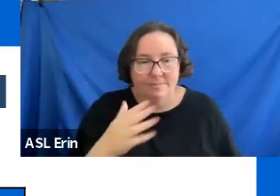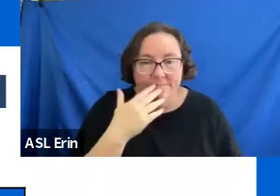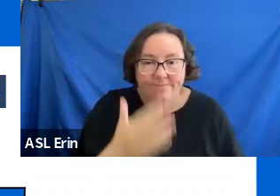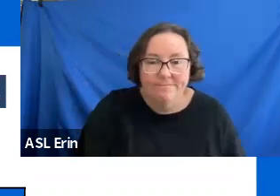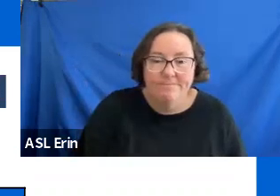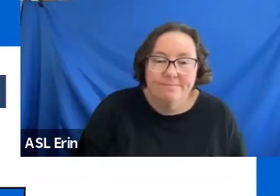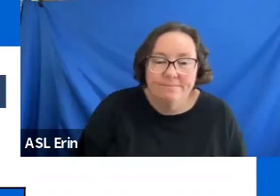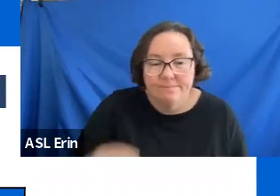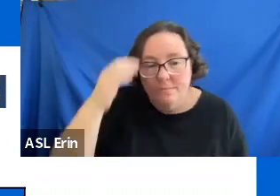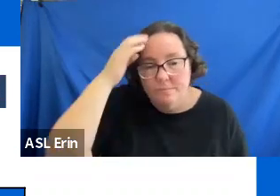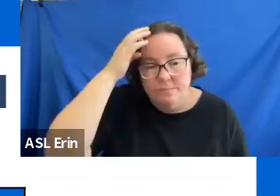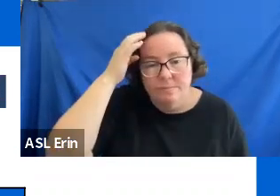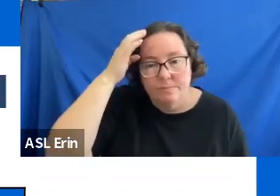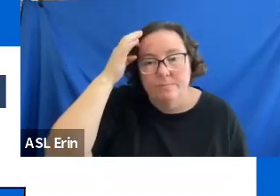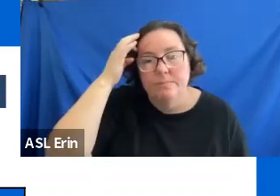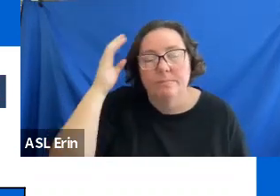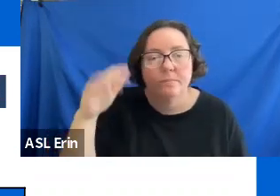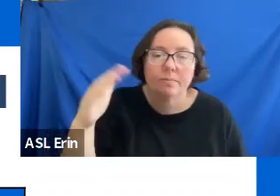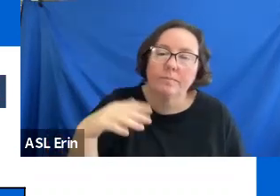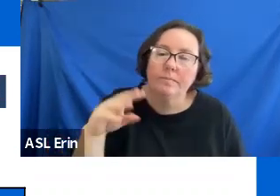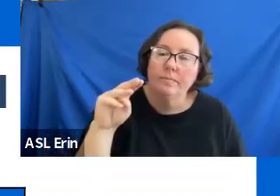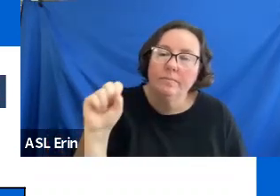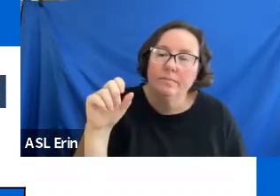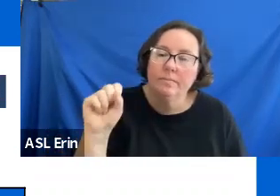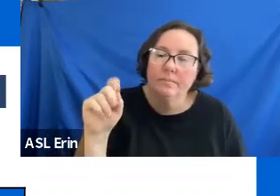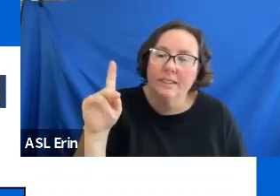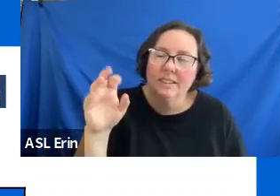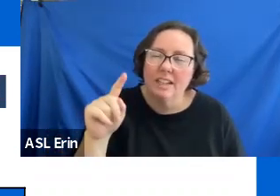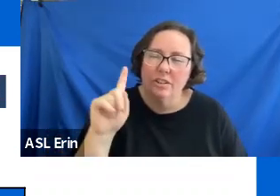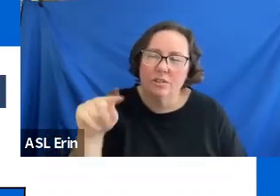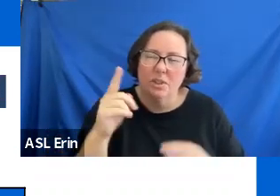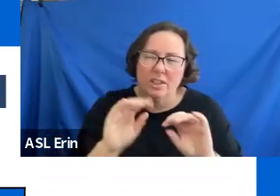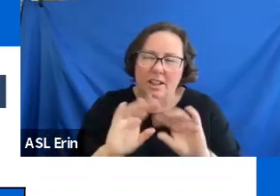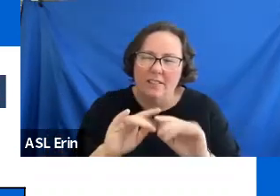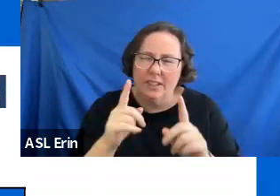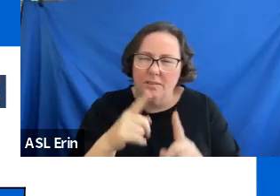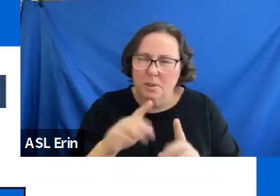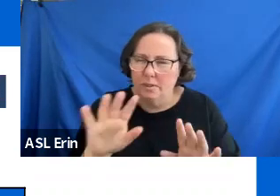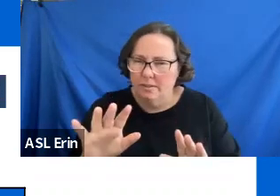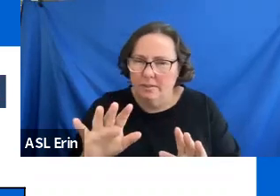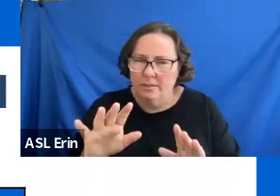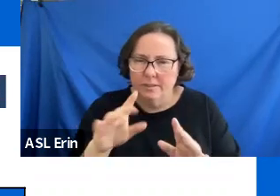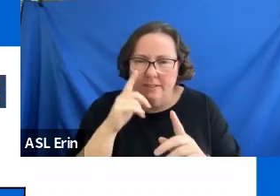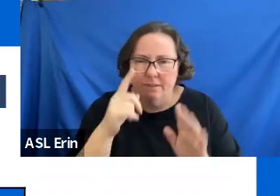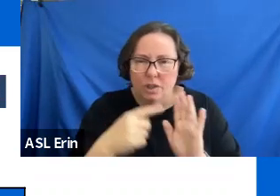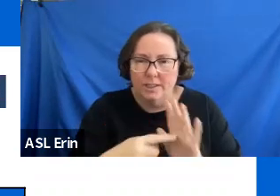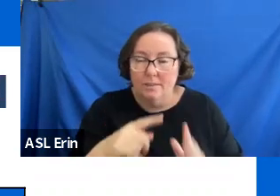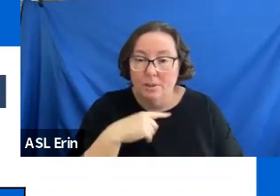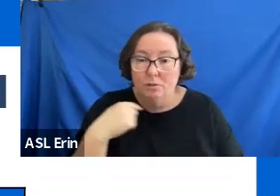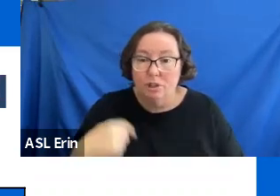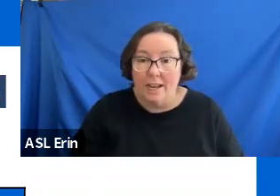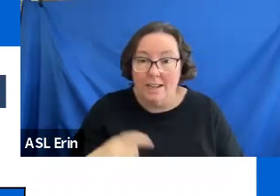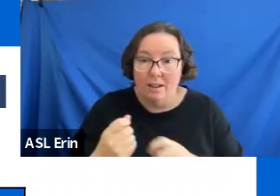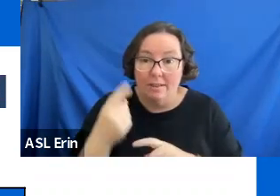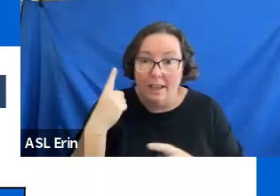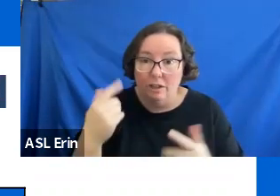Ms. Garrett? Thanks. And just a point of clarification. So Chinatown, for example, which last